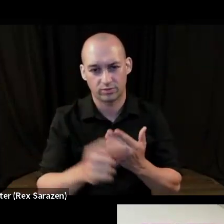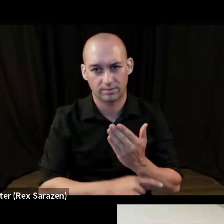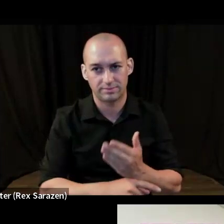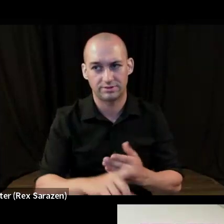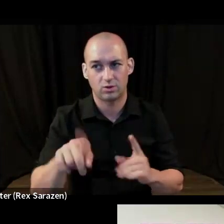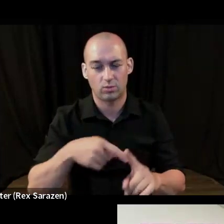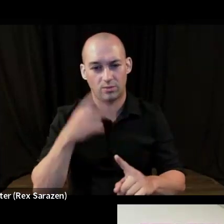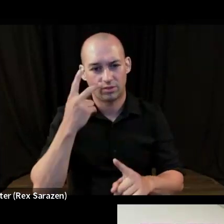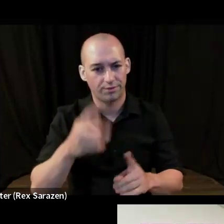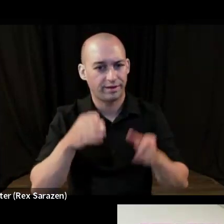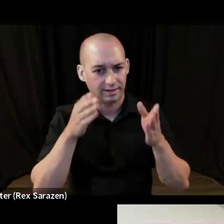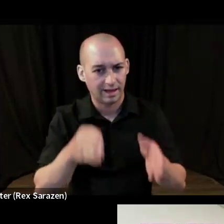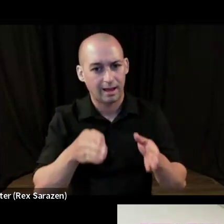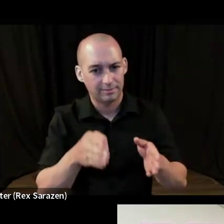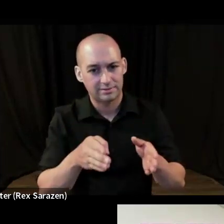at gaps, right?